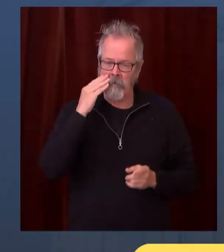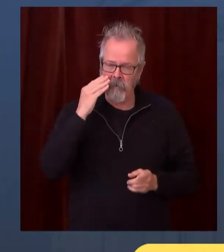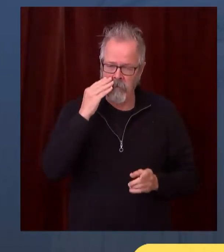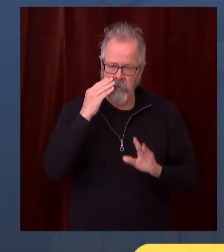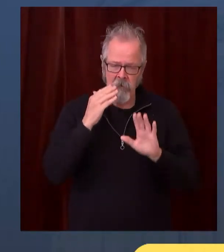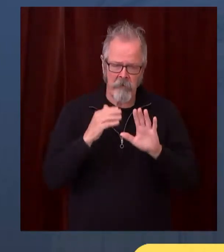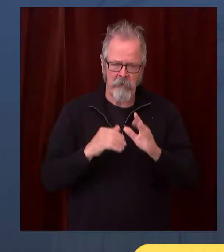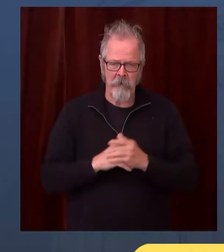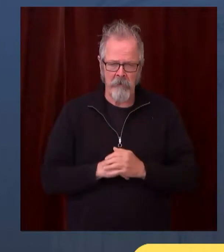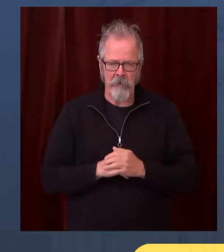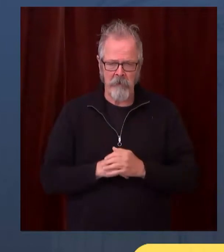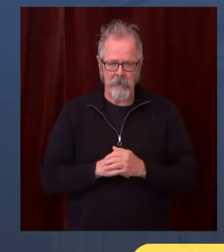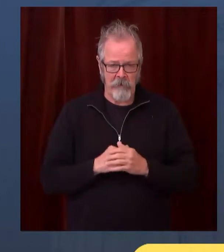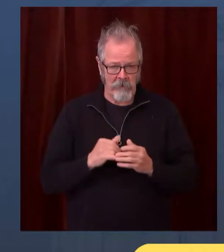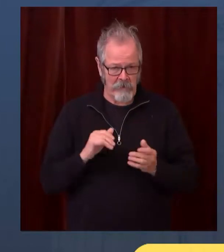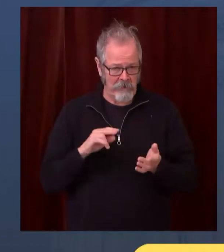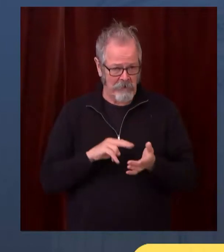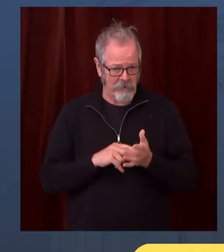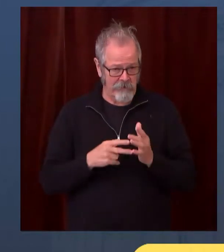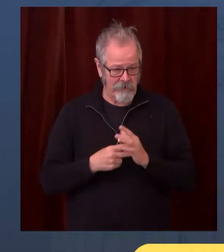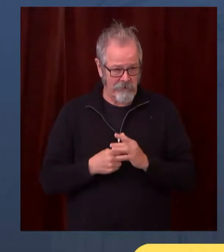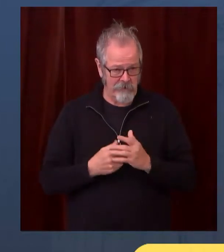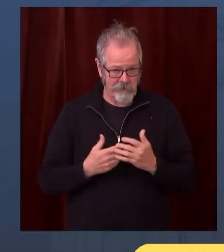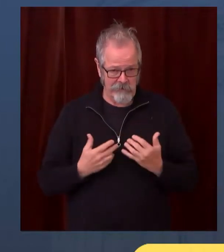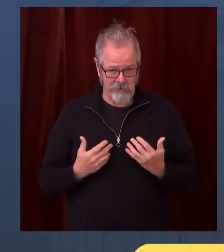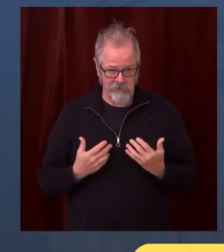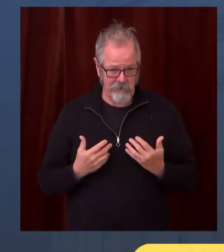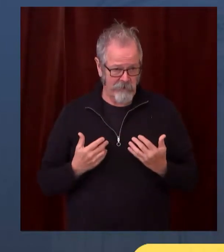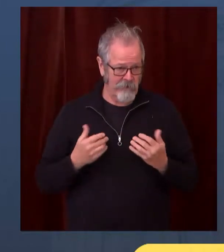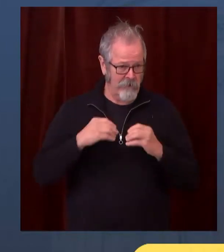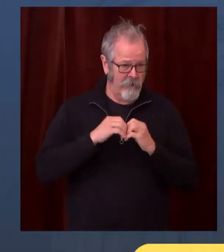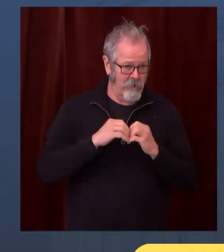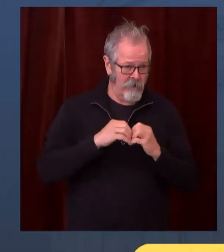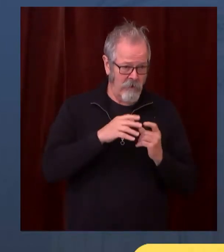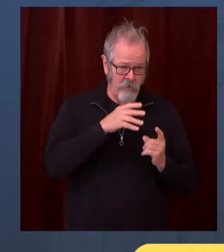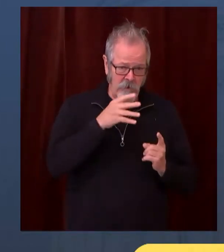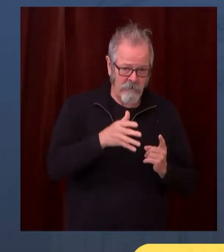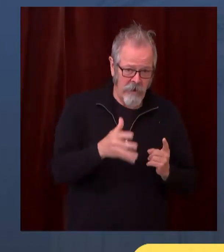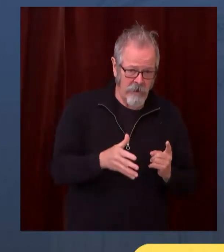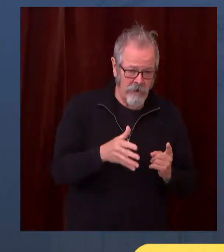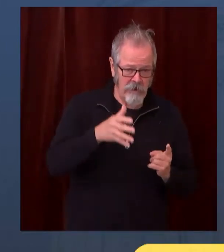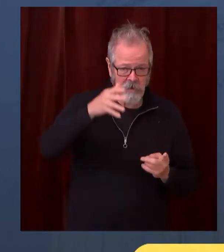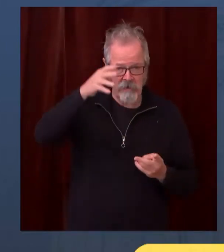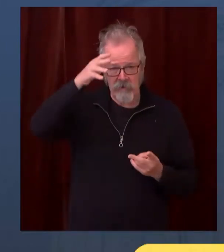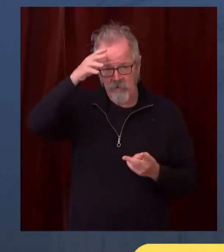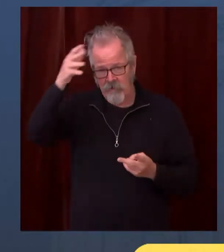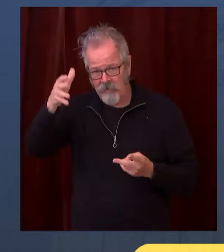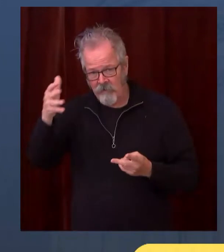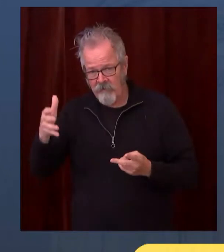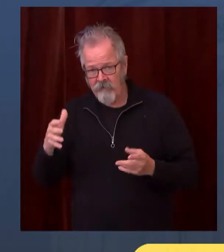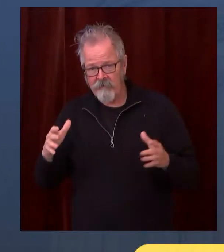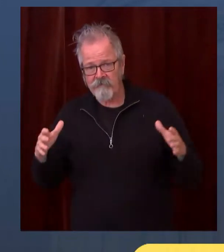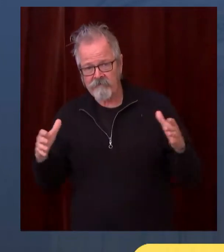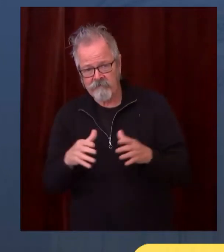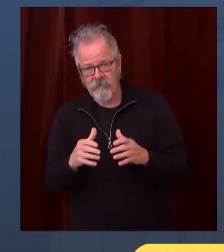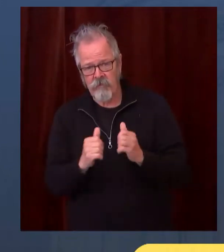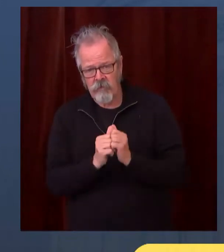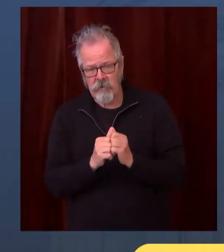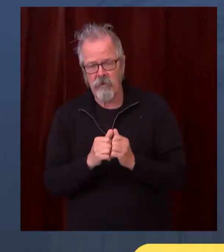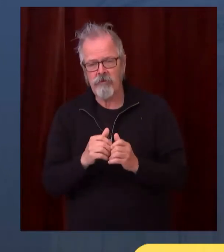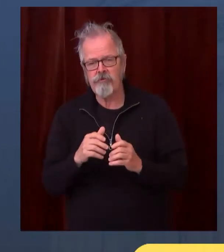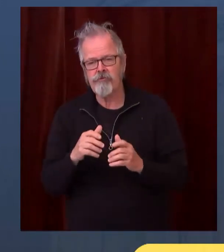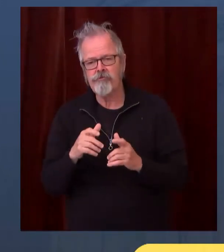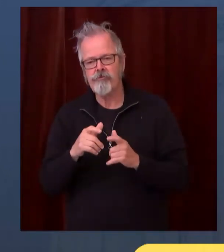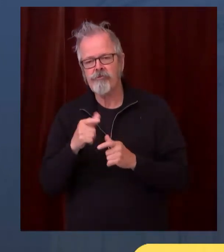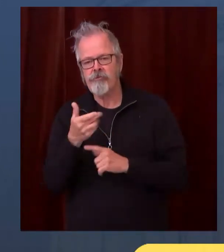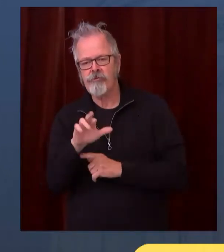grandmothers visiting their grandchildren. It'll mean more fathers visiting their sons. It'll mean more friends getting together. And